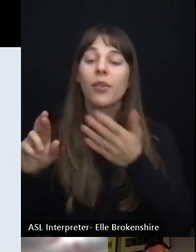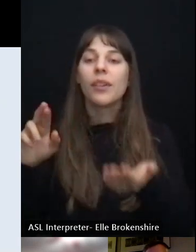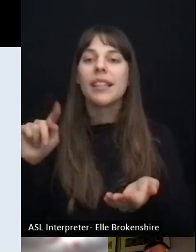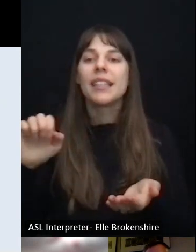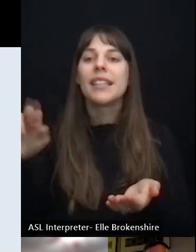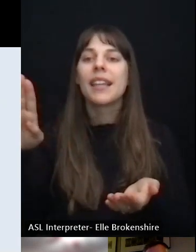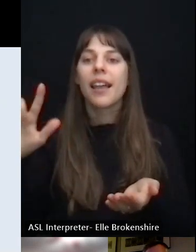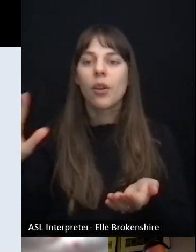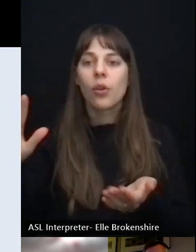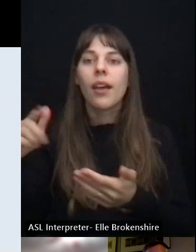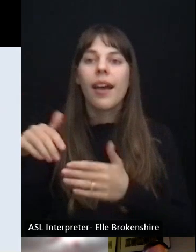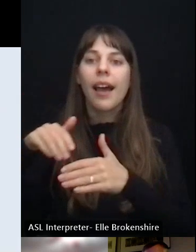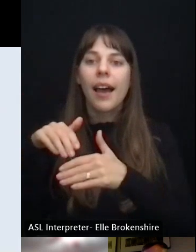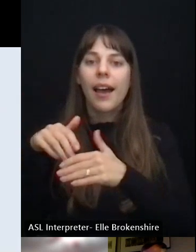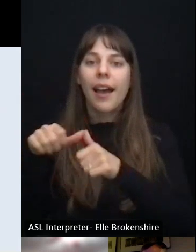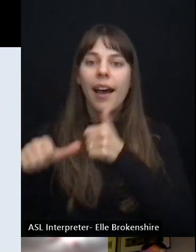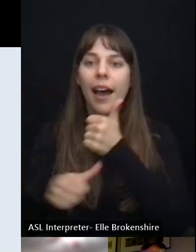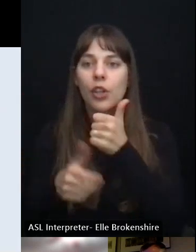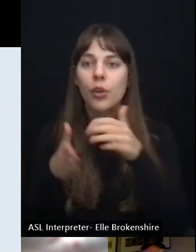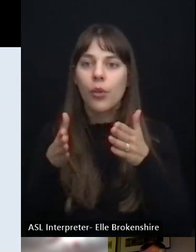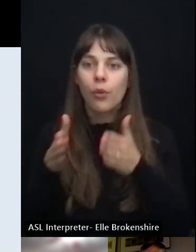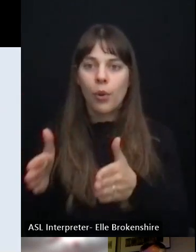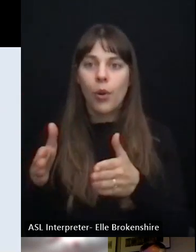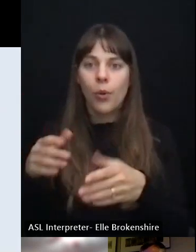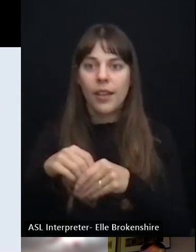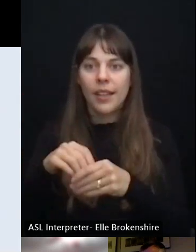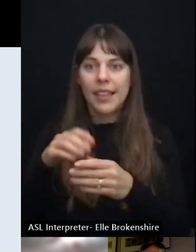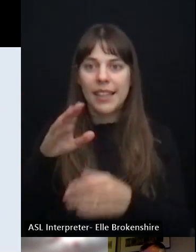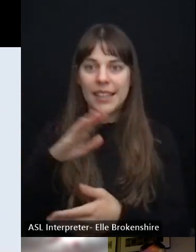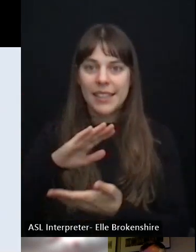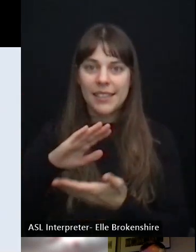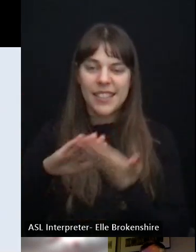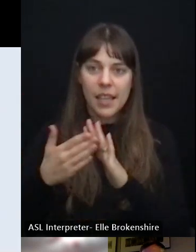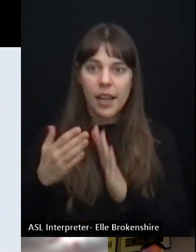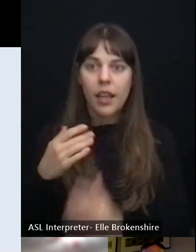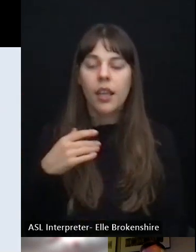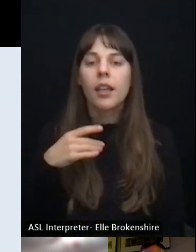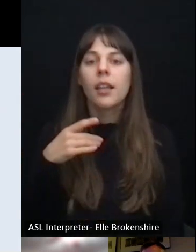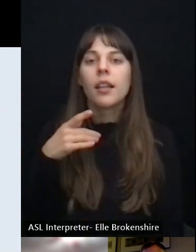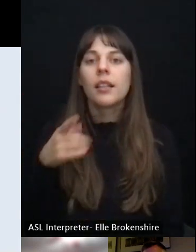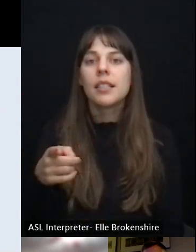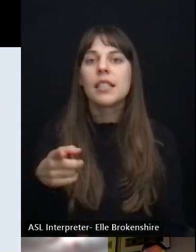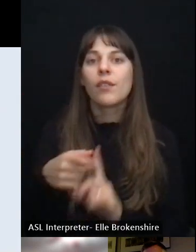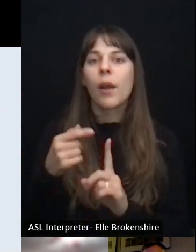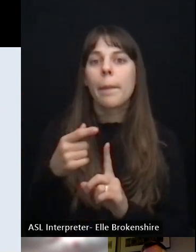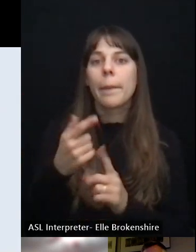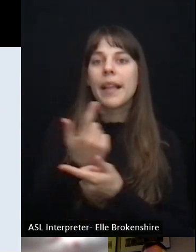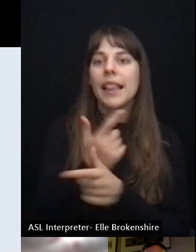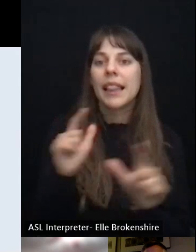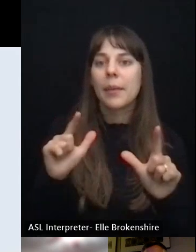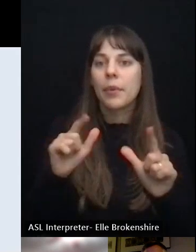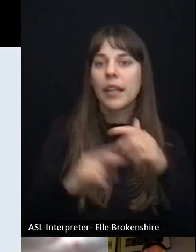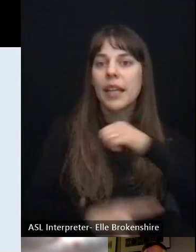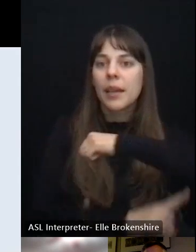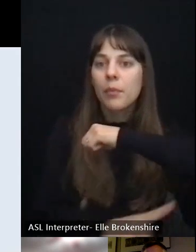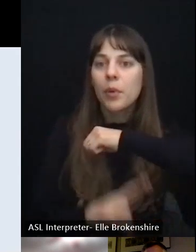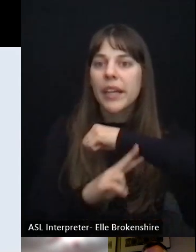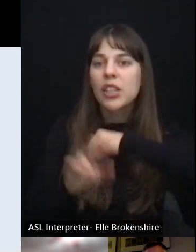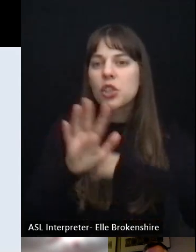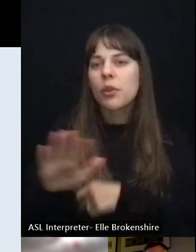roadway downtown in the city. That goes from pretty close to the Liberty Bridge, where the Boulevard of the Allies